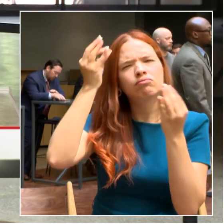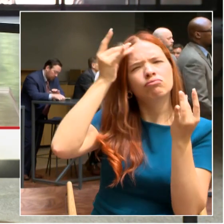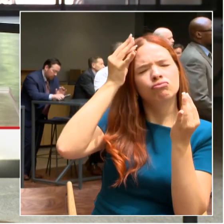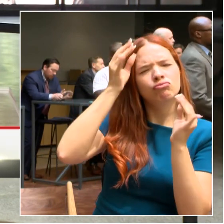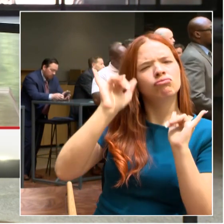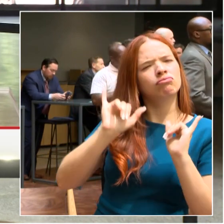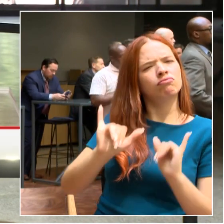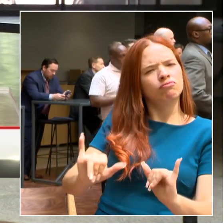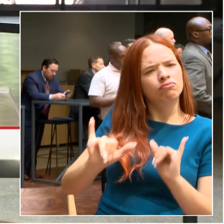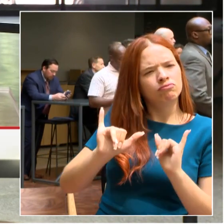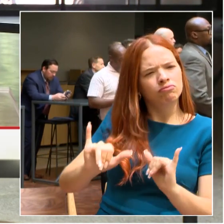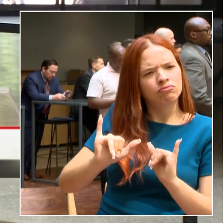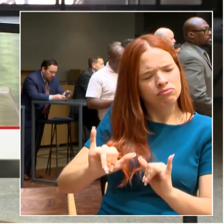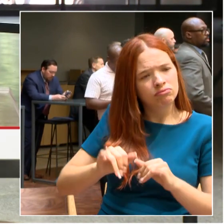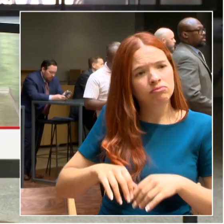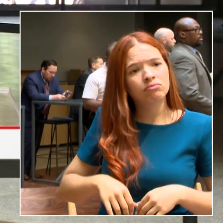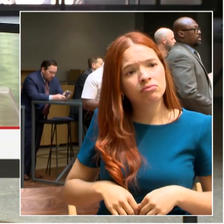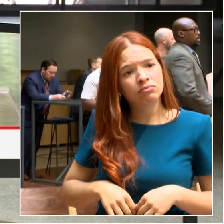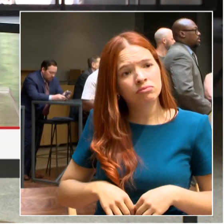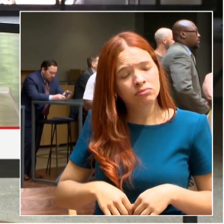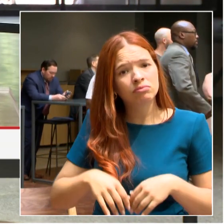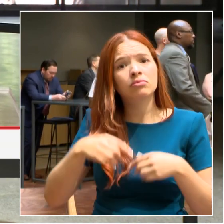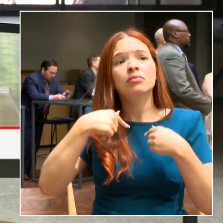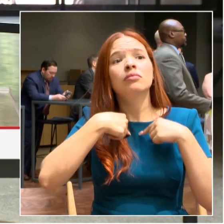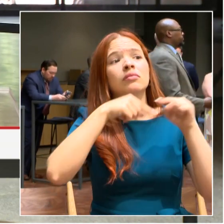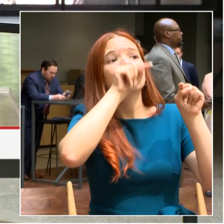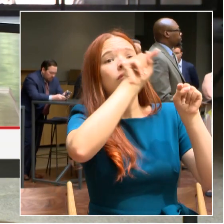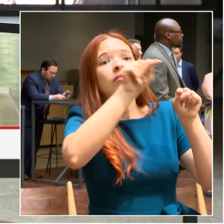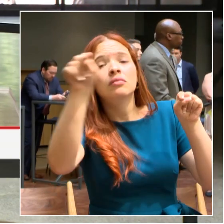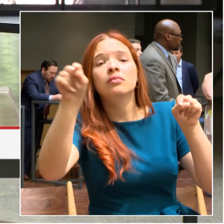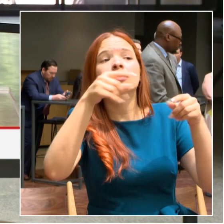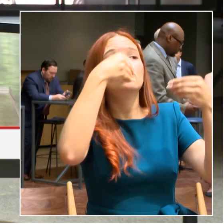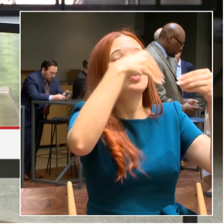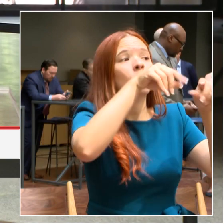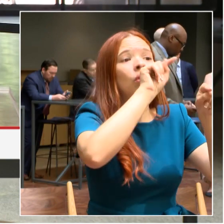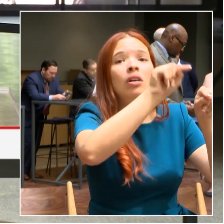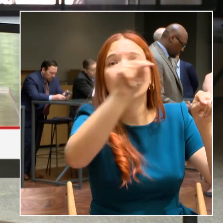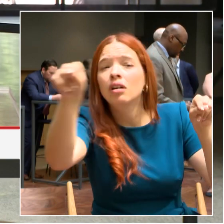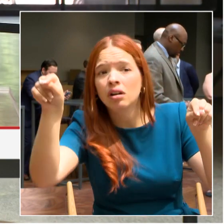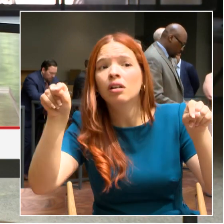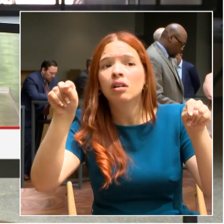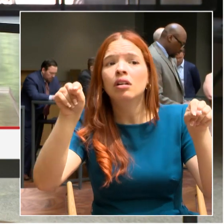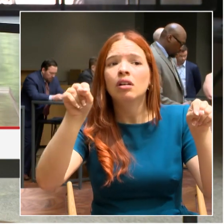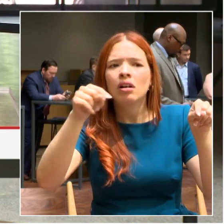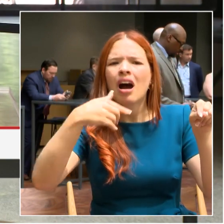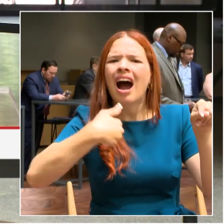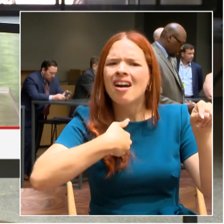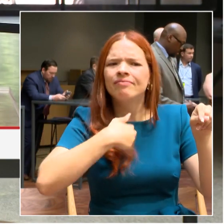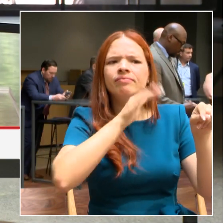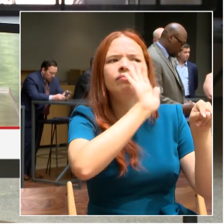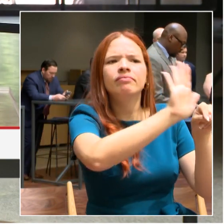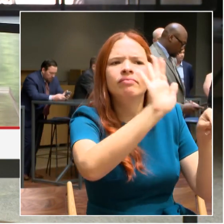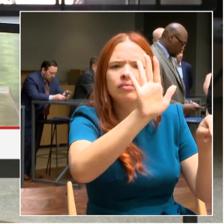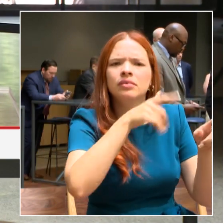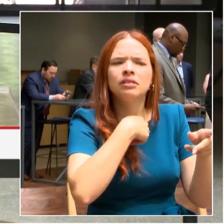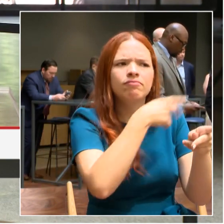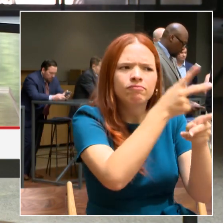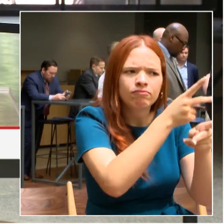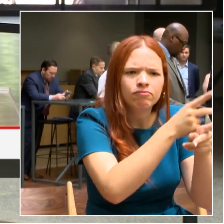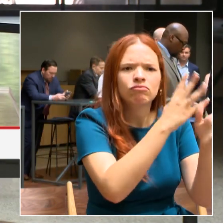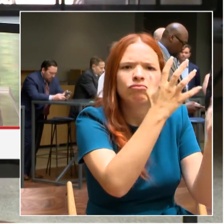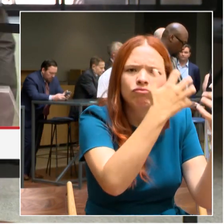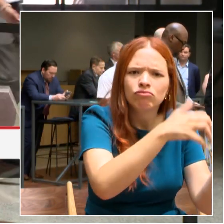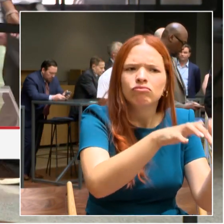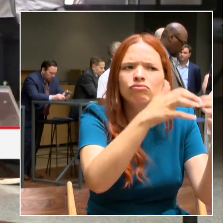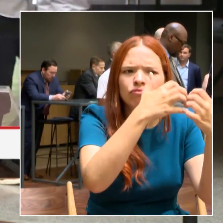City, Philadelphia. And while we were at 89% occupancy before the pandemic, we were at 55% occupancy during the